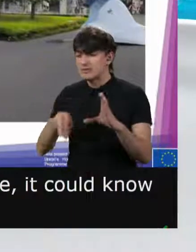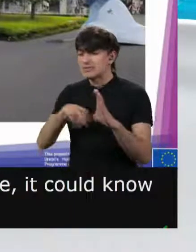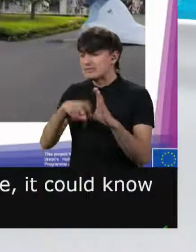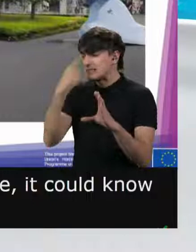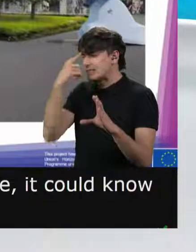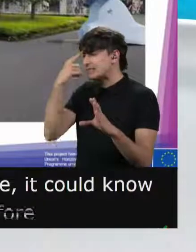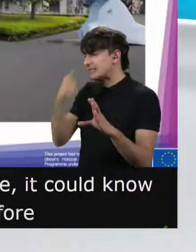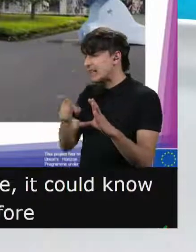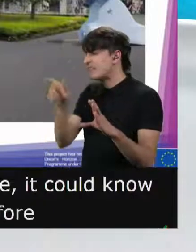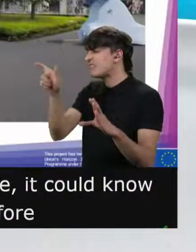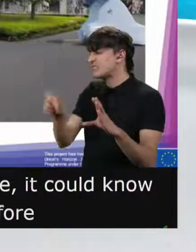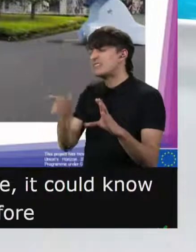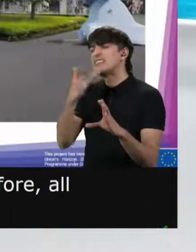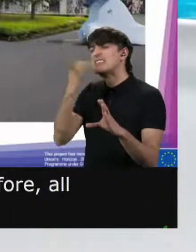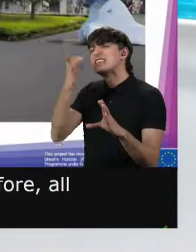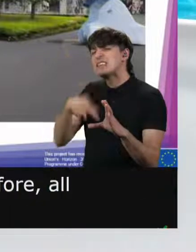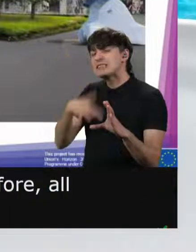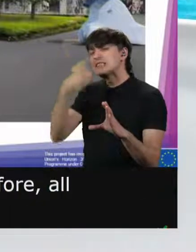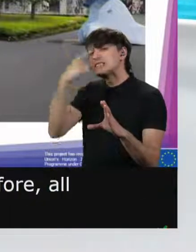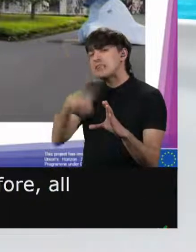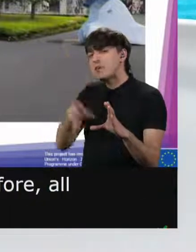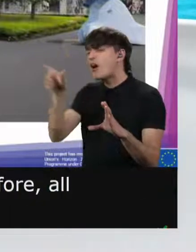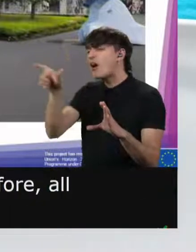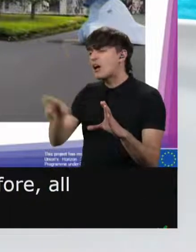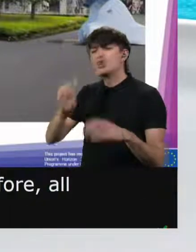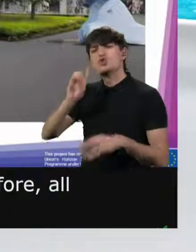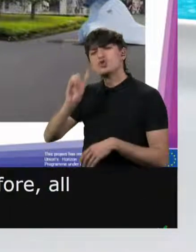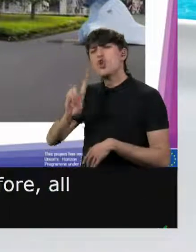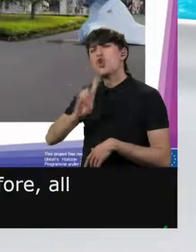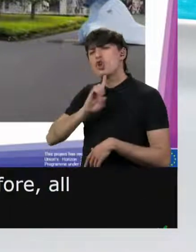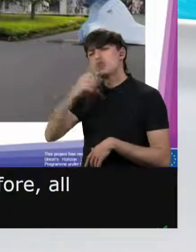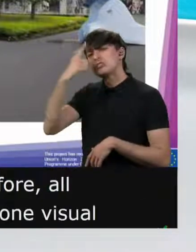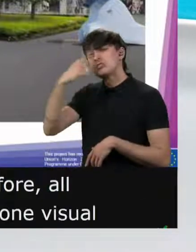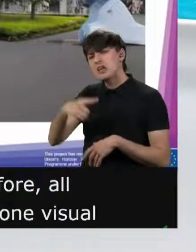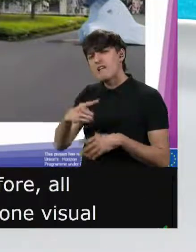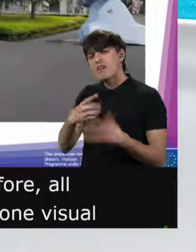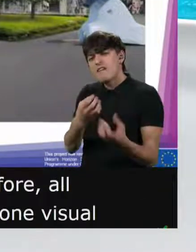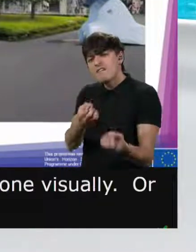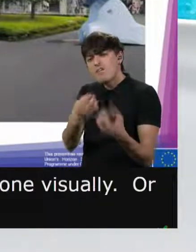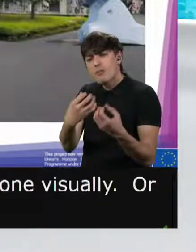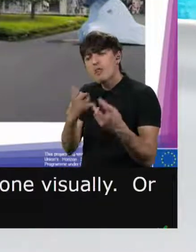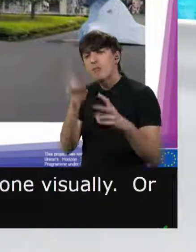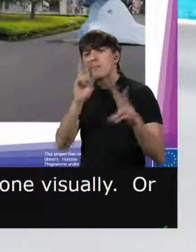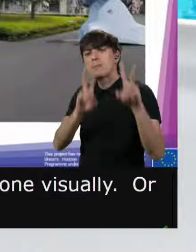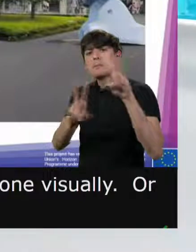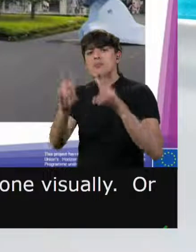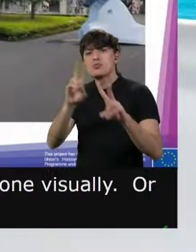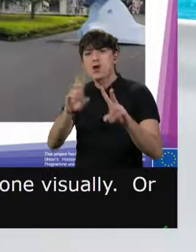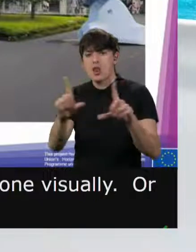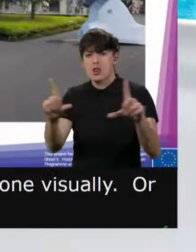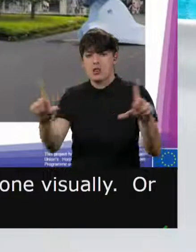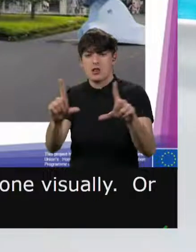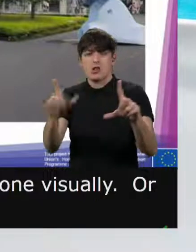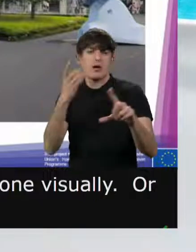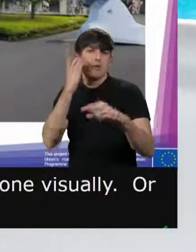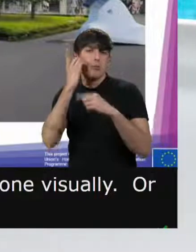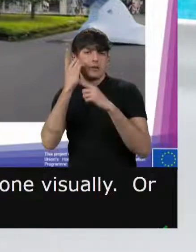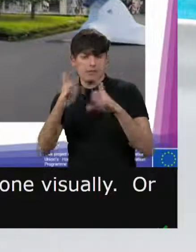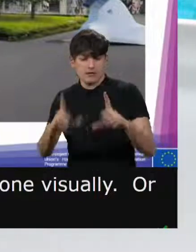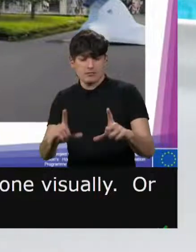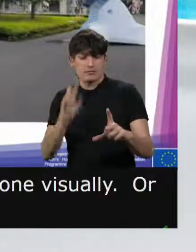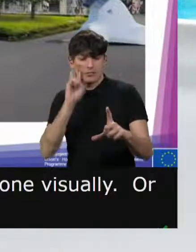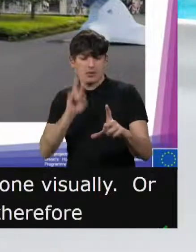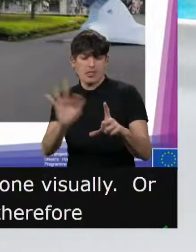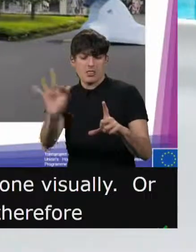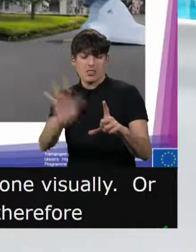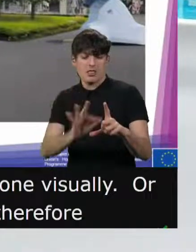needs to be provided on their smartphone visually. Or it could be that the person entering is blind, and therefore we need to give them